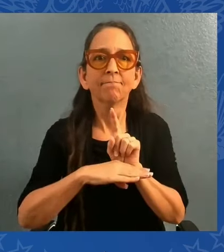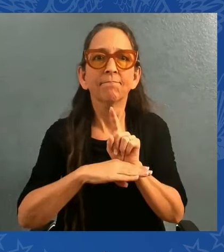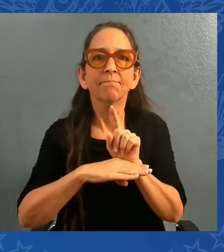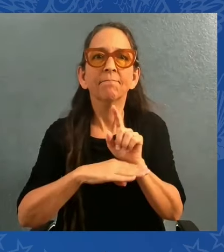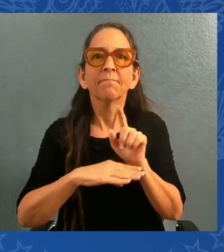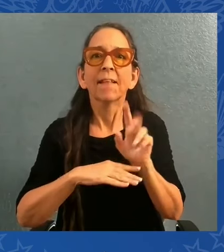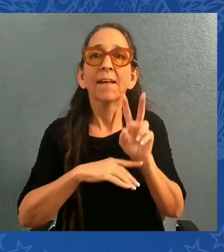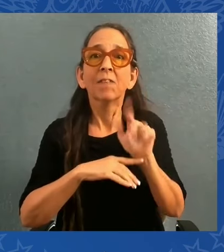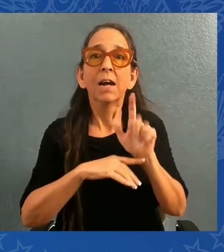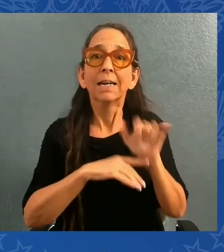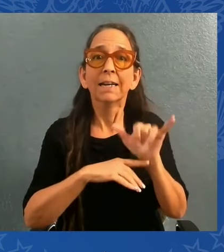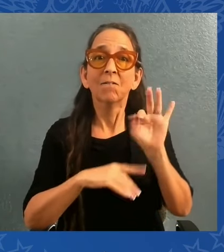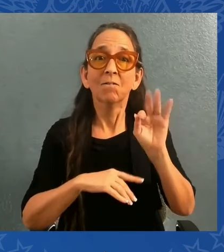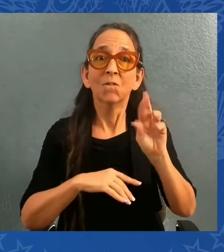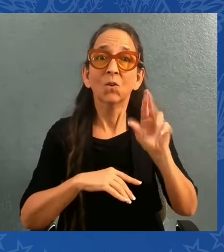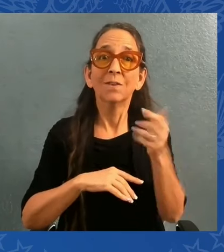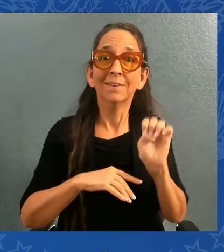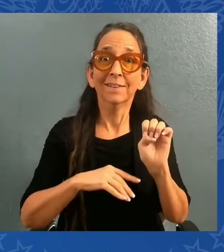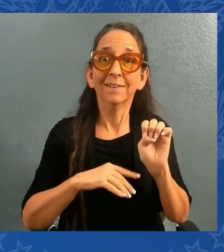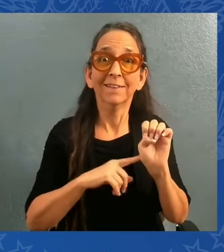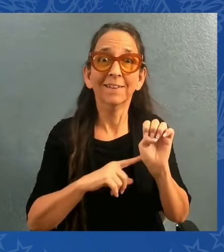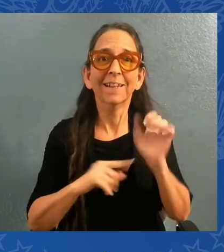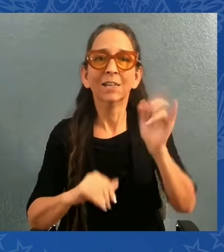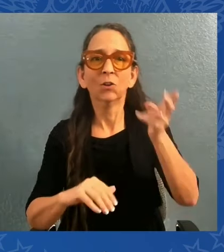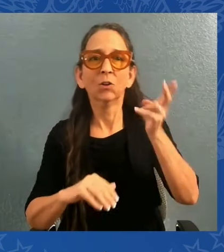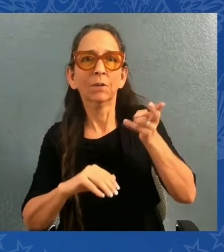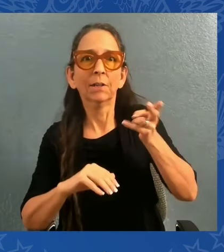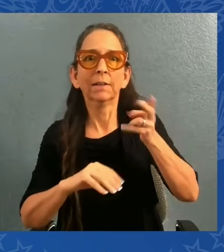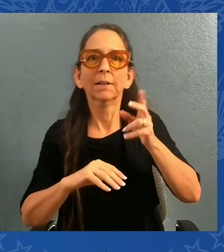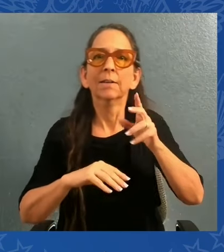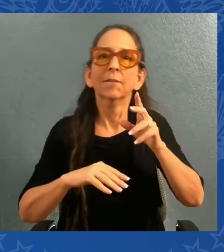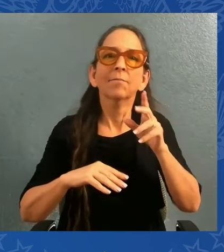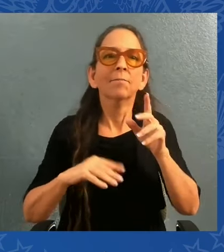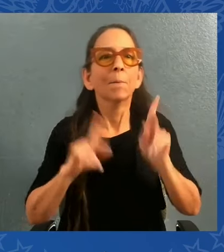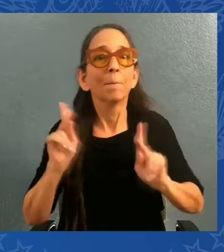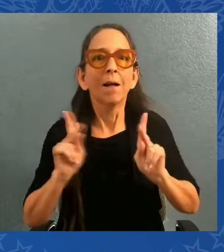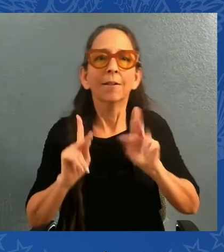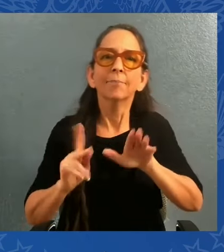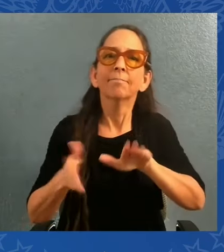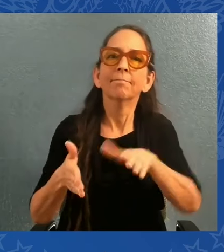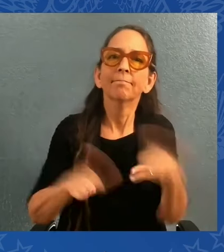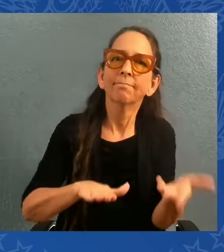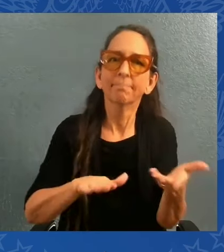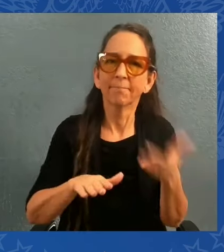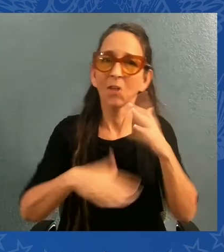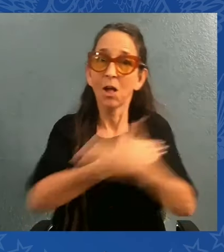lives to deliver a nation where everyone is entitled to inalienable